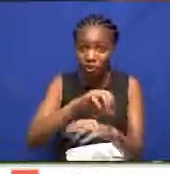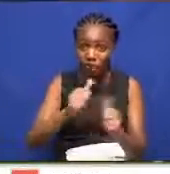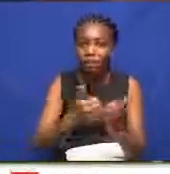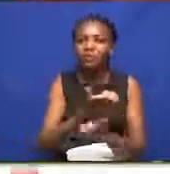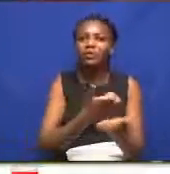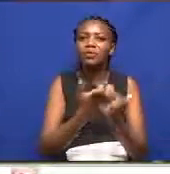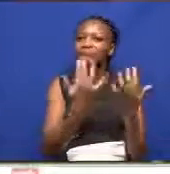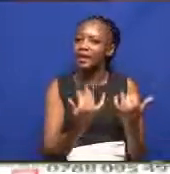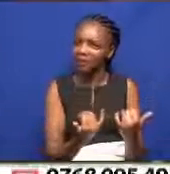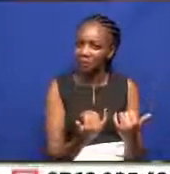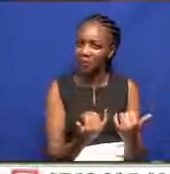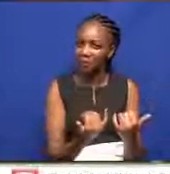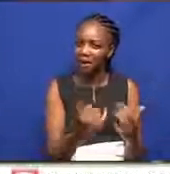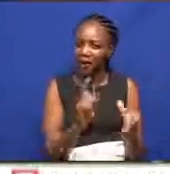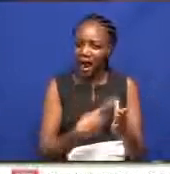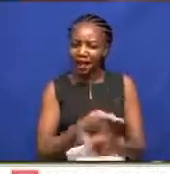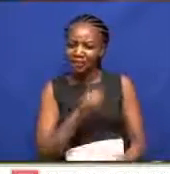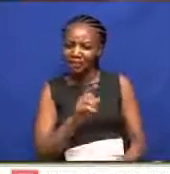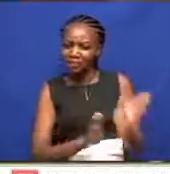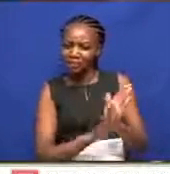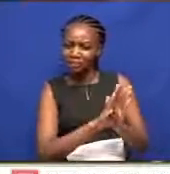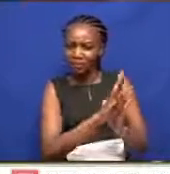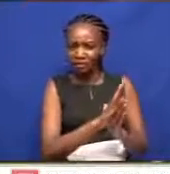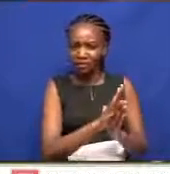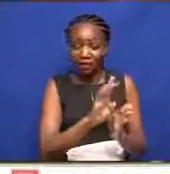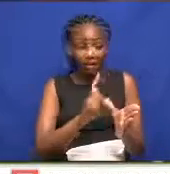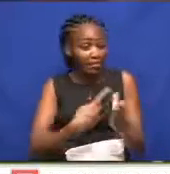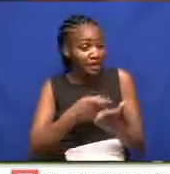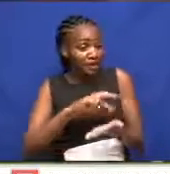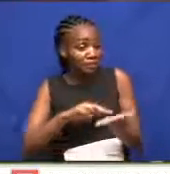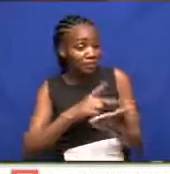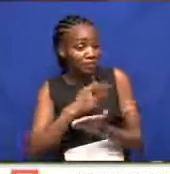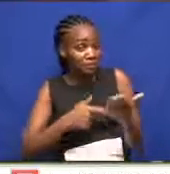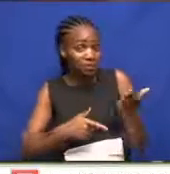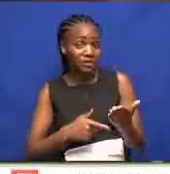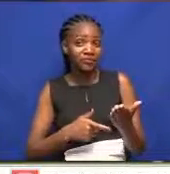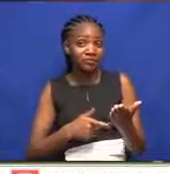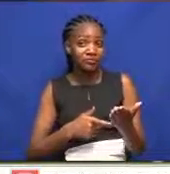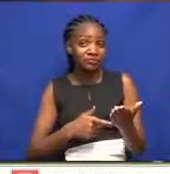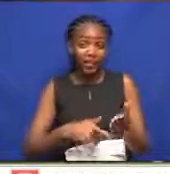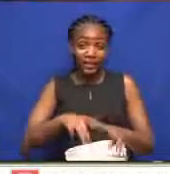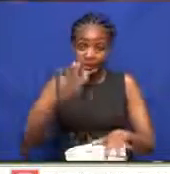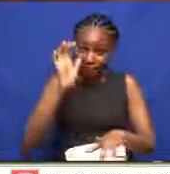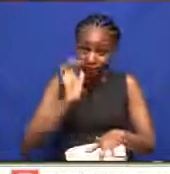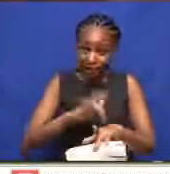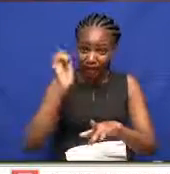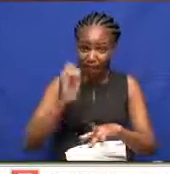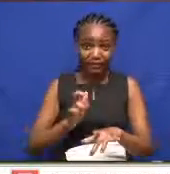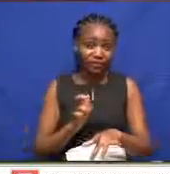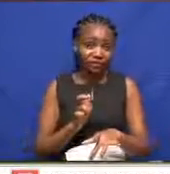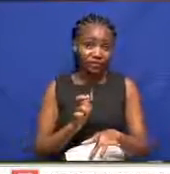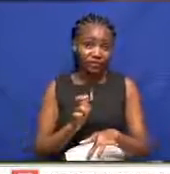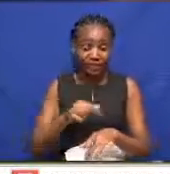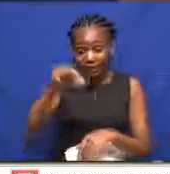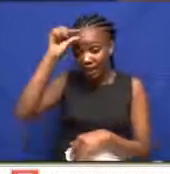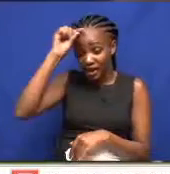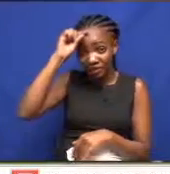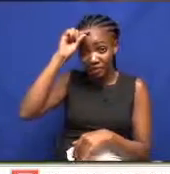now, this bill will cause serious strain to the exchequer. But